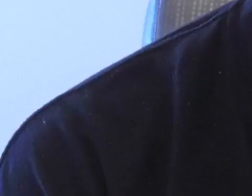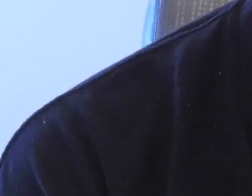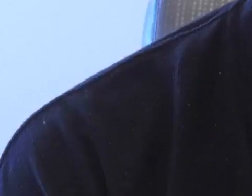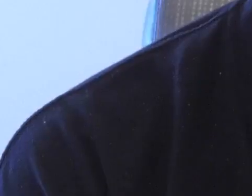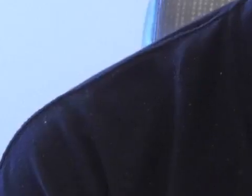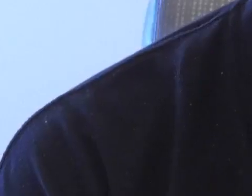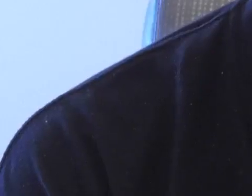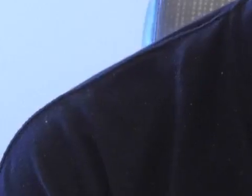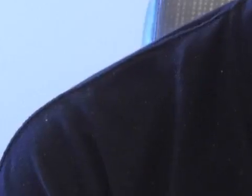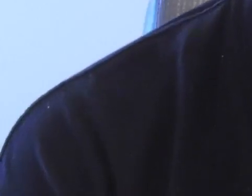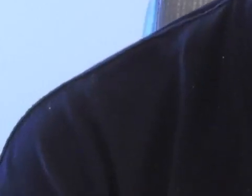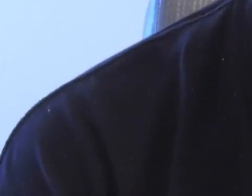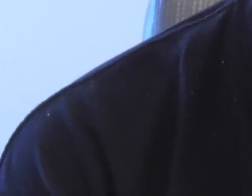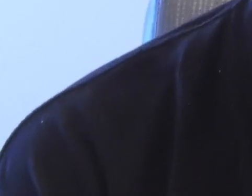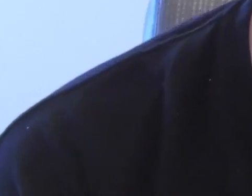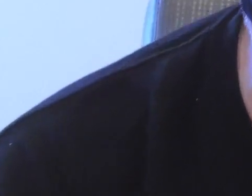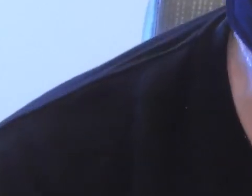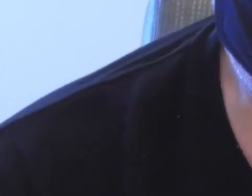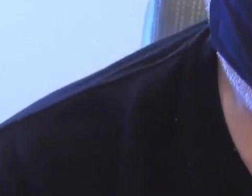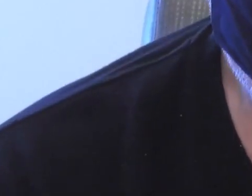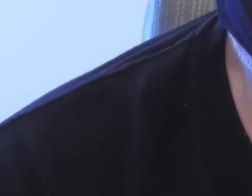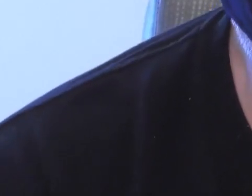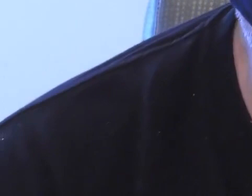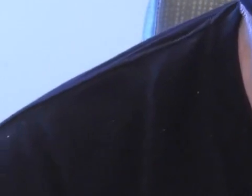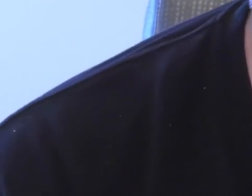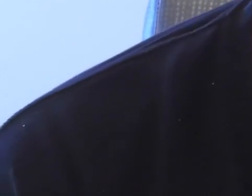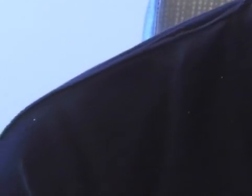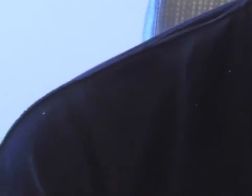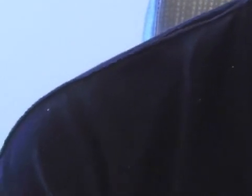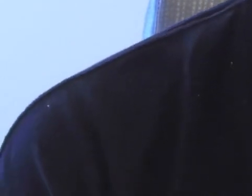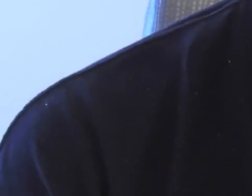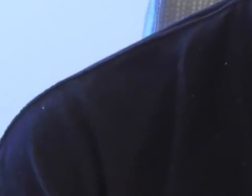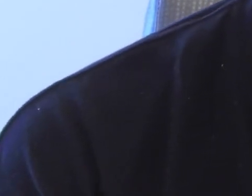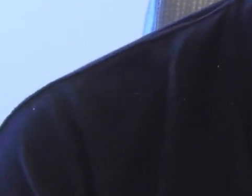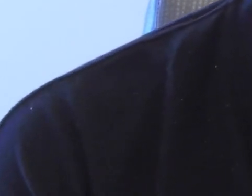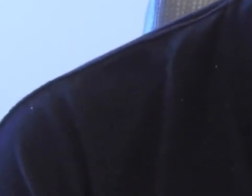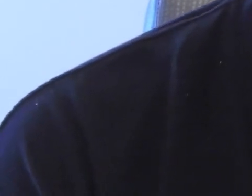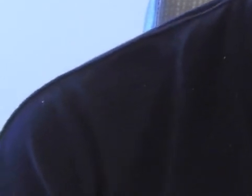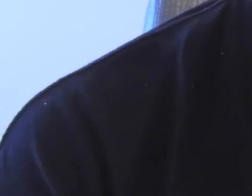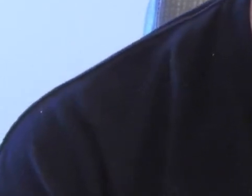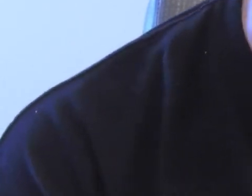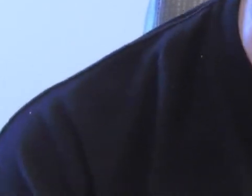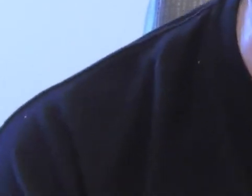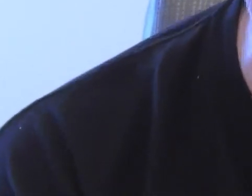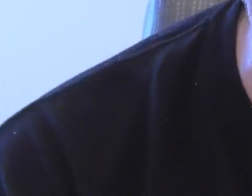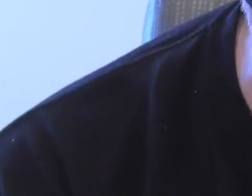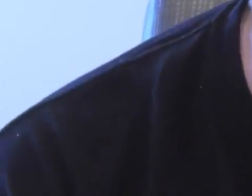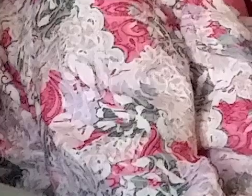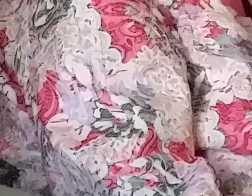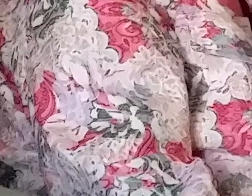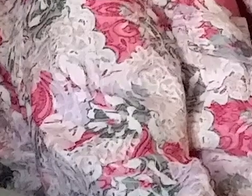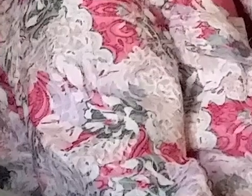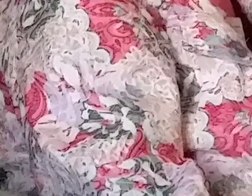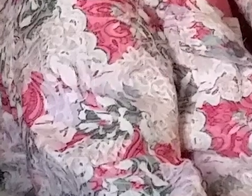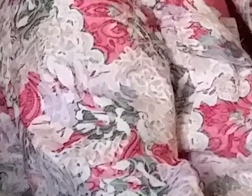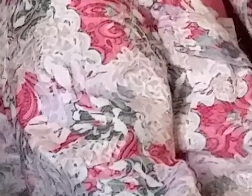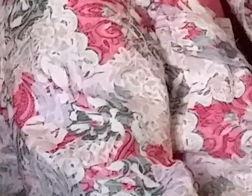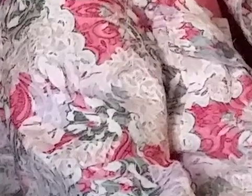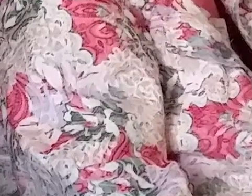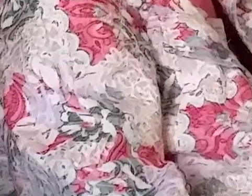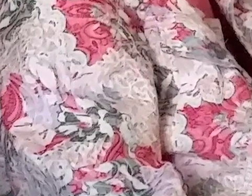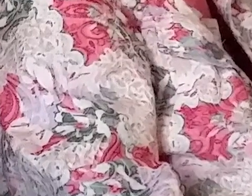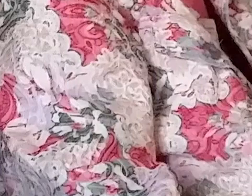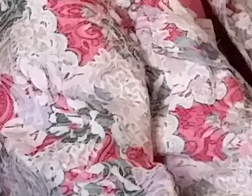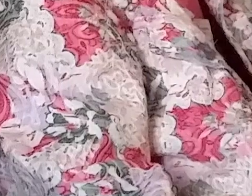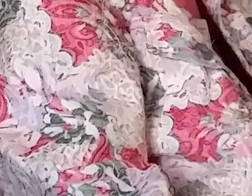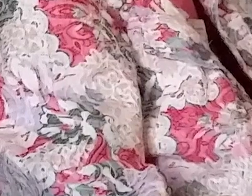way. I call him Big B. He's my big brother. He's like 6'5", so. It's at this point of the story